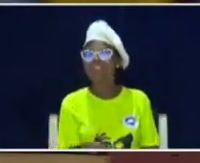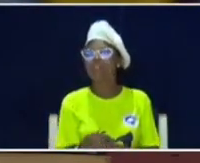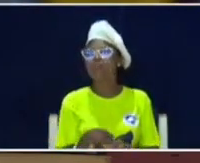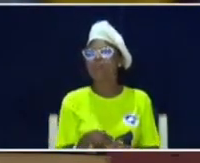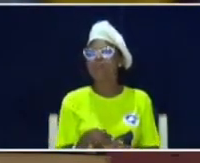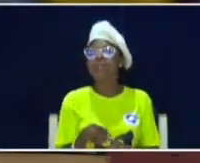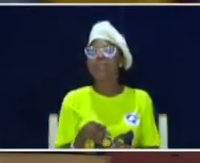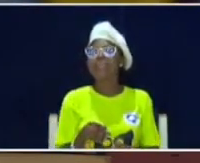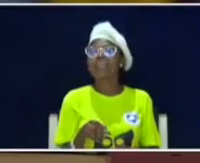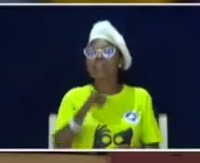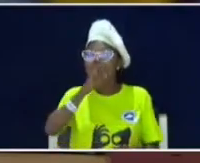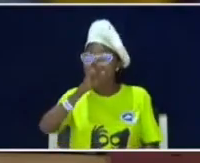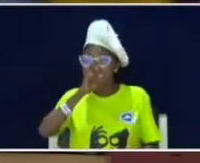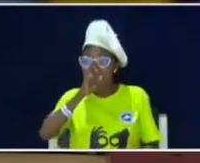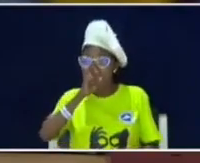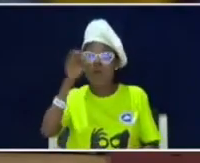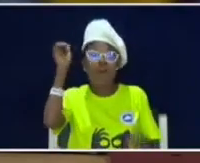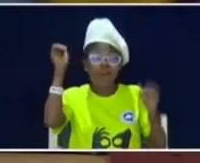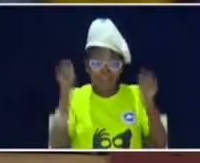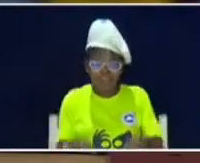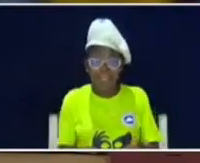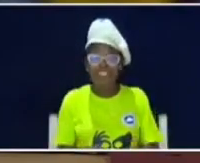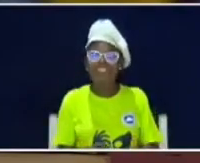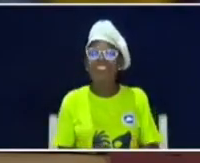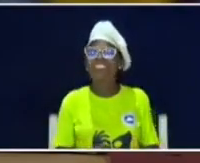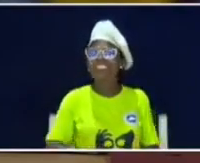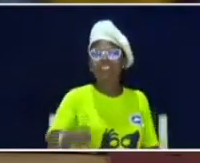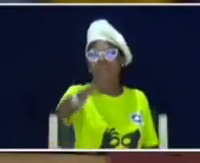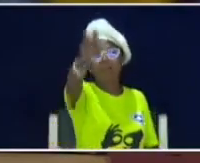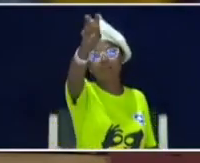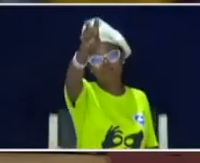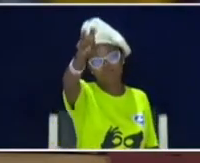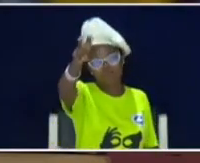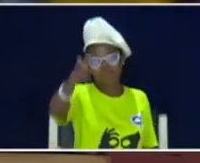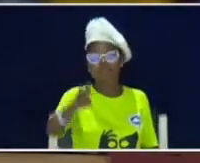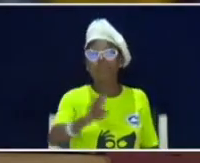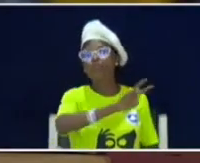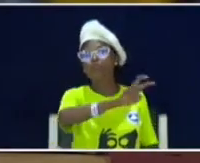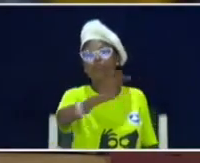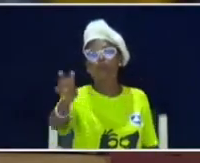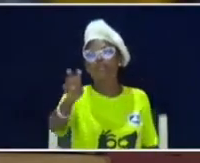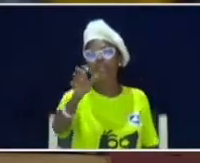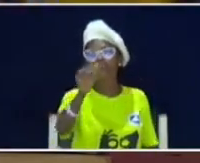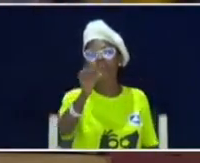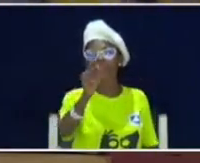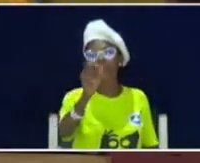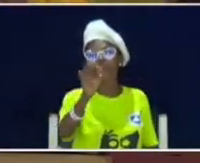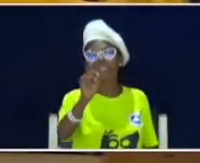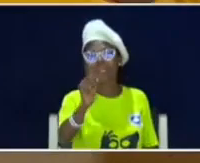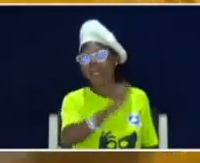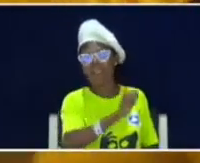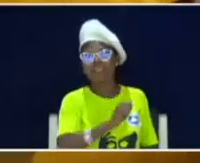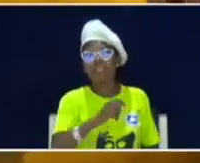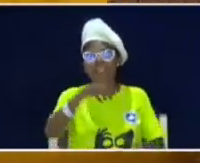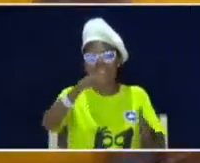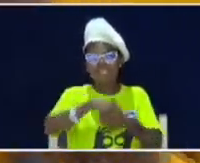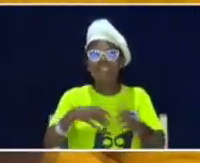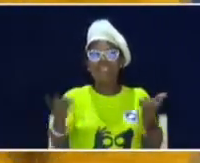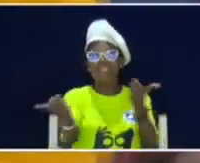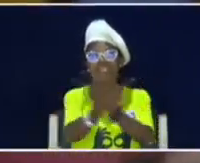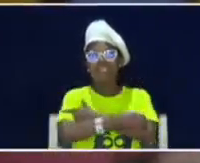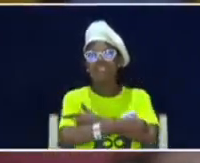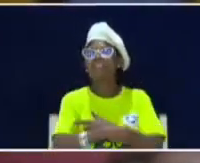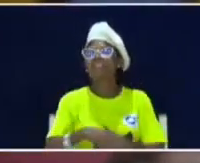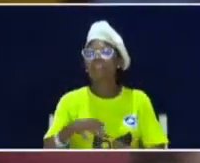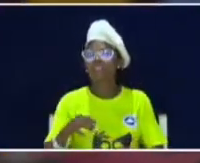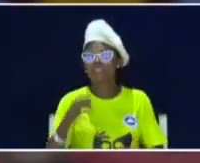travel as far as 224 miles a day without getting tired. I don't know where you have been battered tonight.